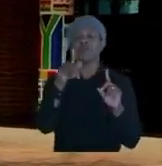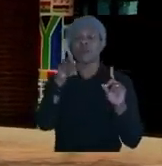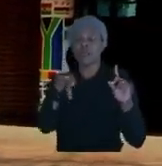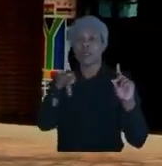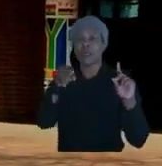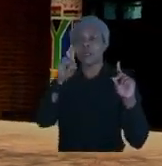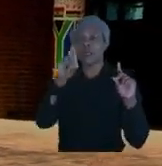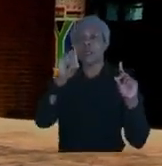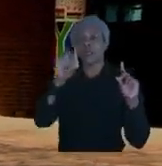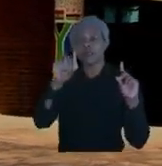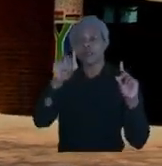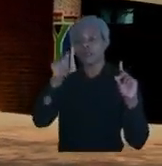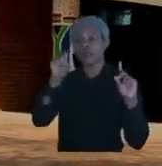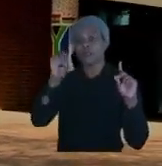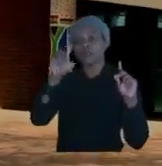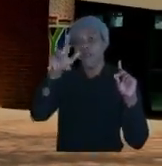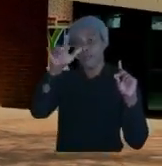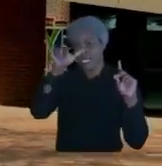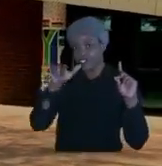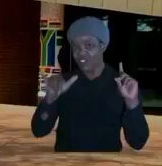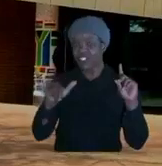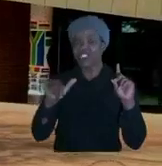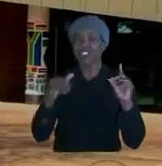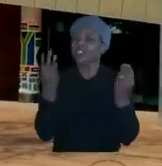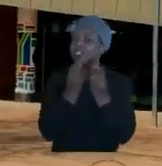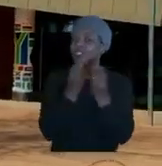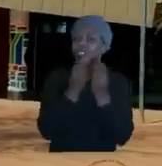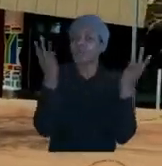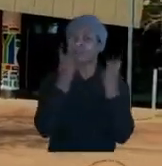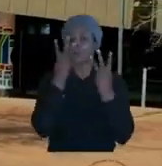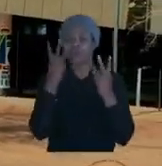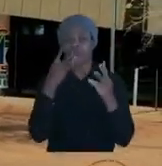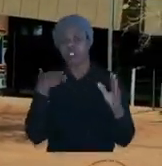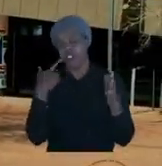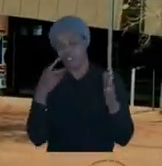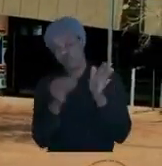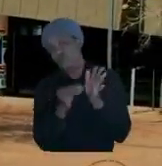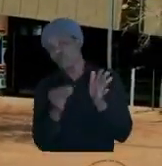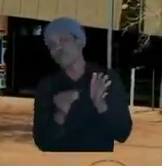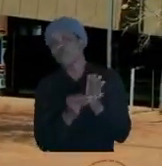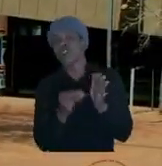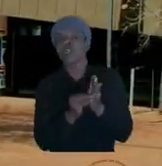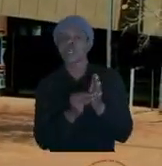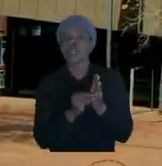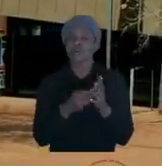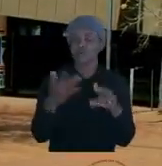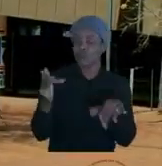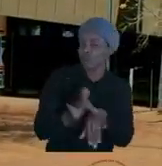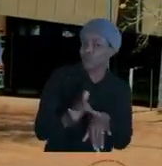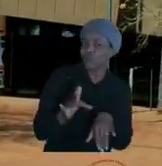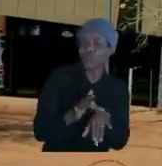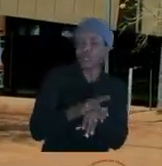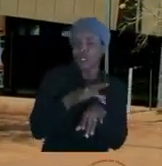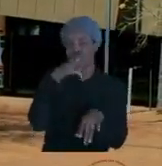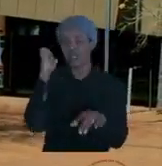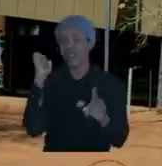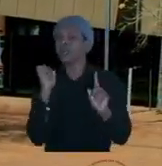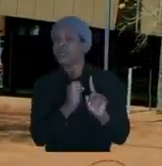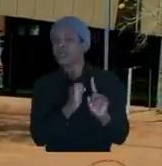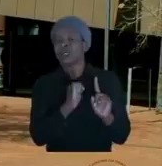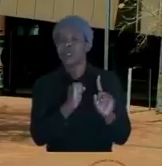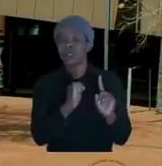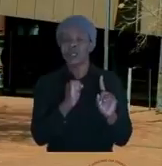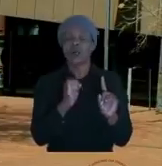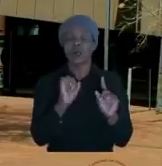Tsotsi. Boss Skri, Bampitsa Kobrizi Wali Easy, Mr. Forever Morsive. I want to take this